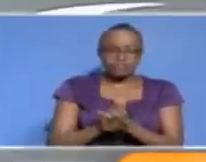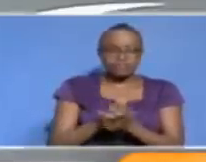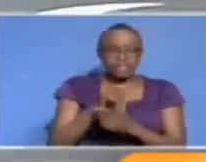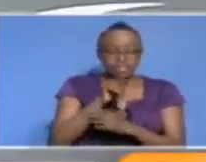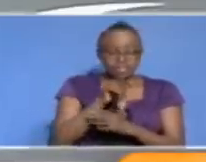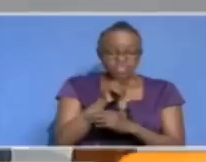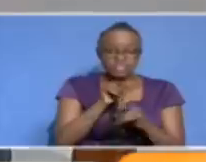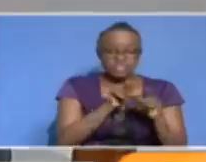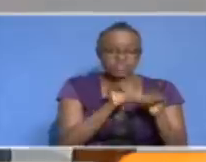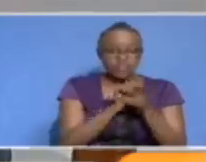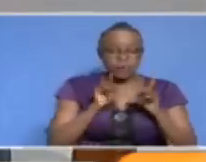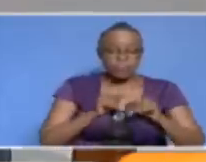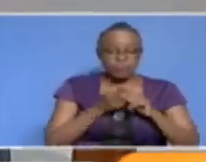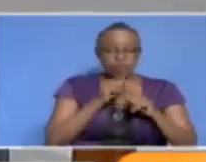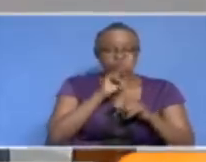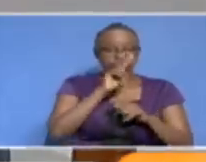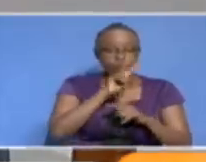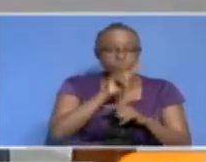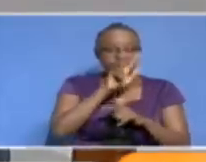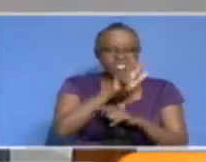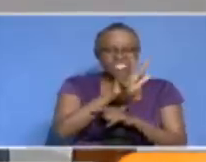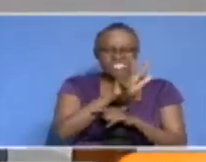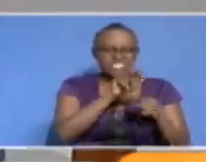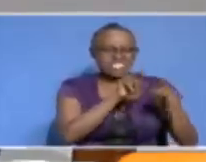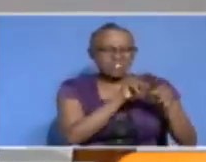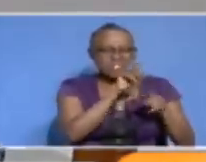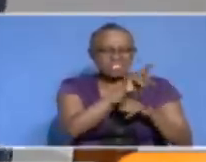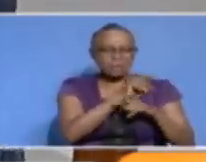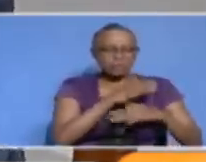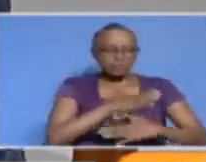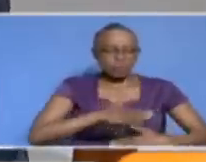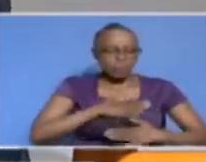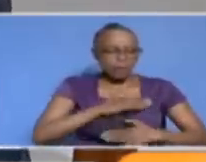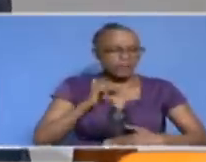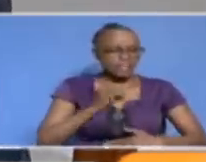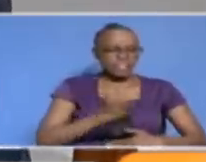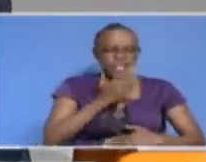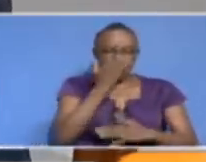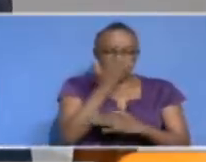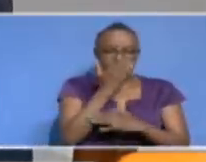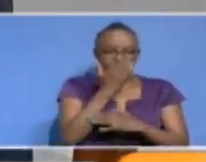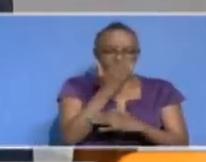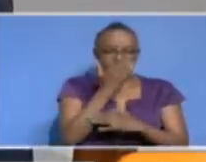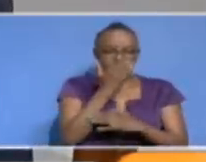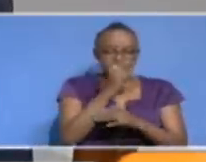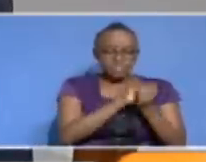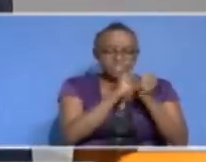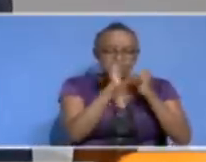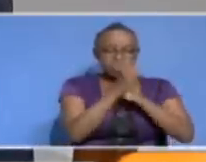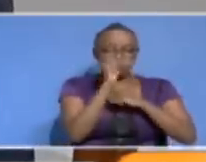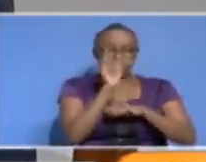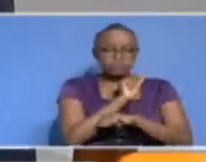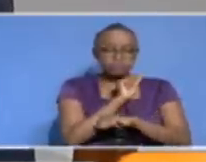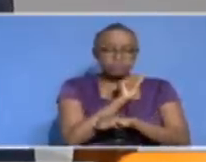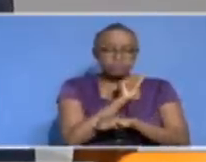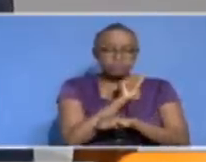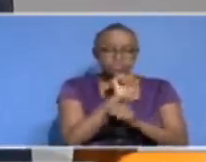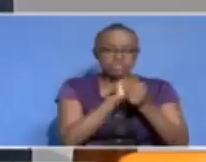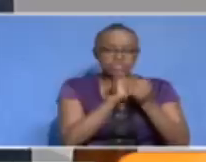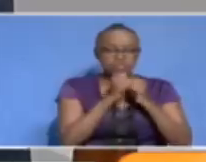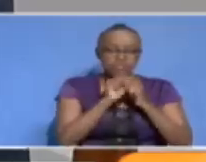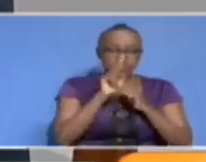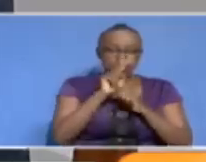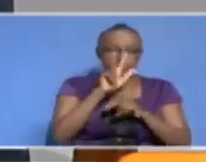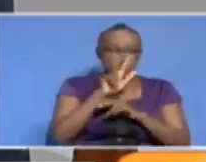that. Even the people of Kangemi should, they're supposed to appreciate us in a very big way. We've already changed the